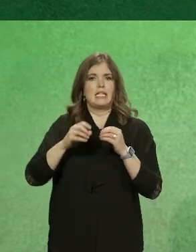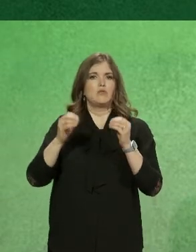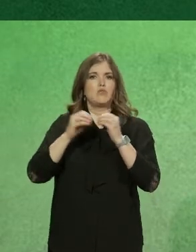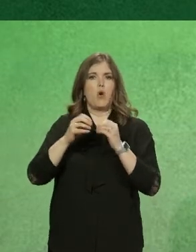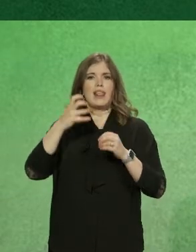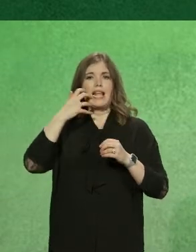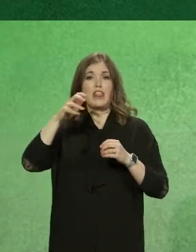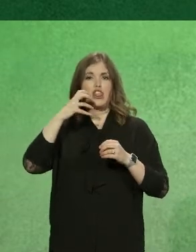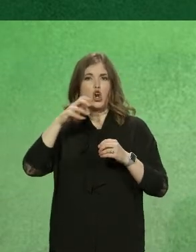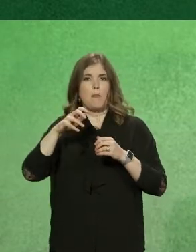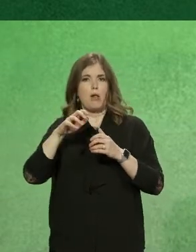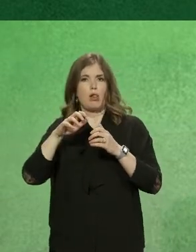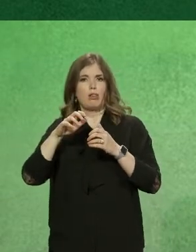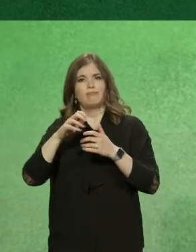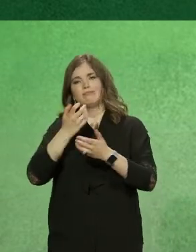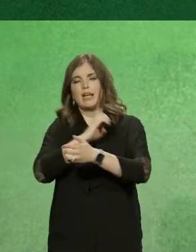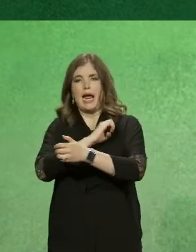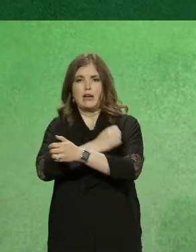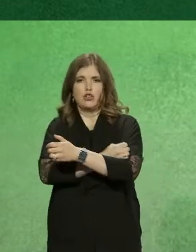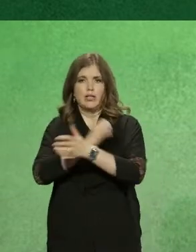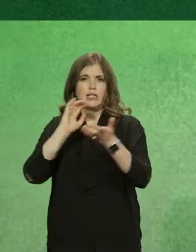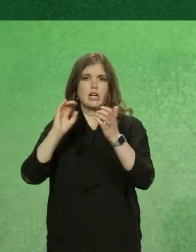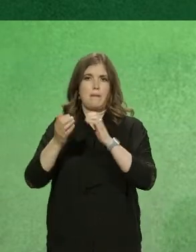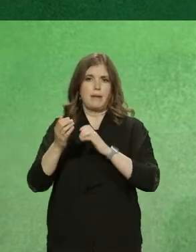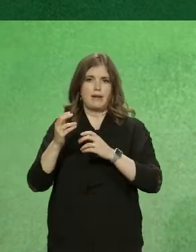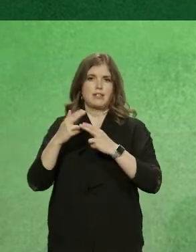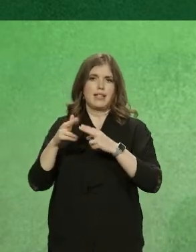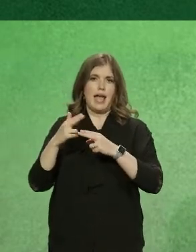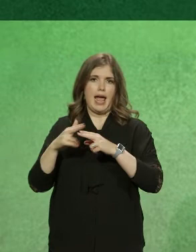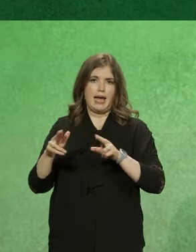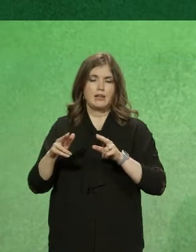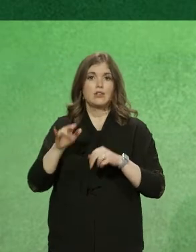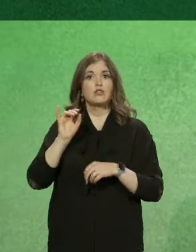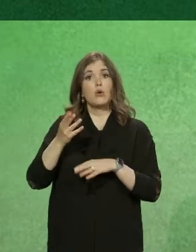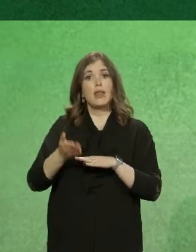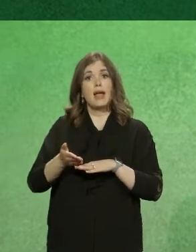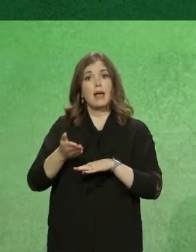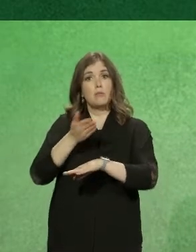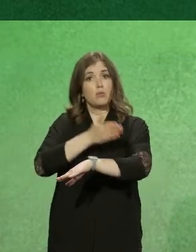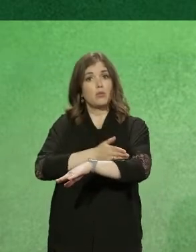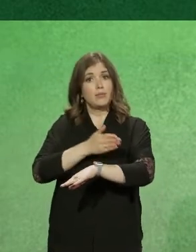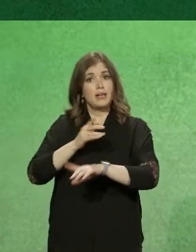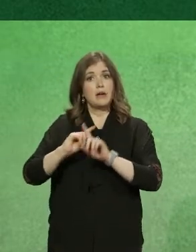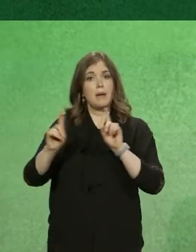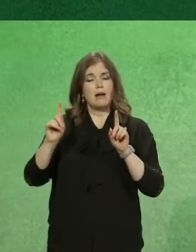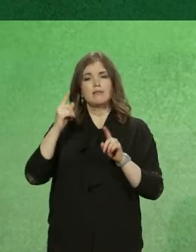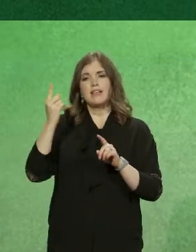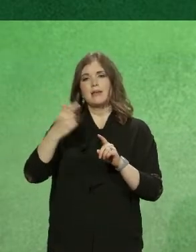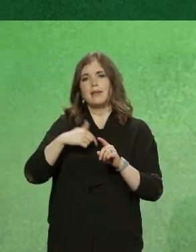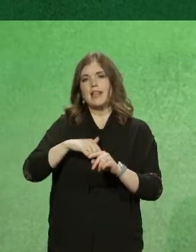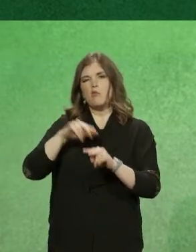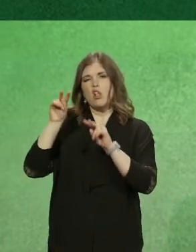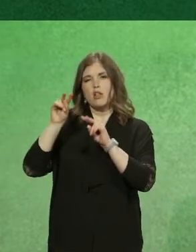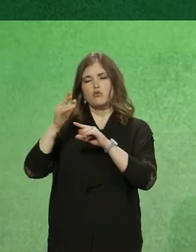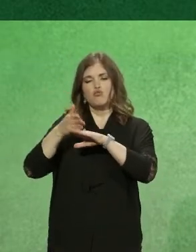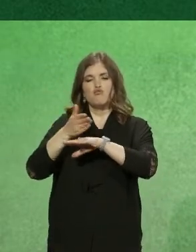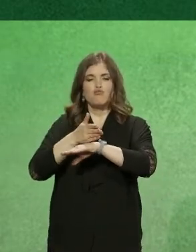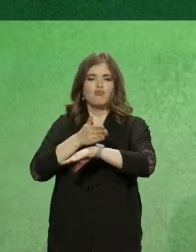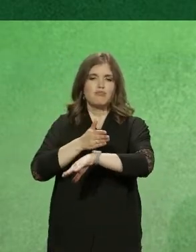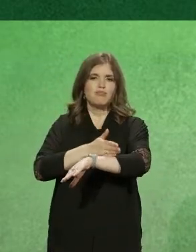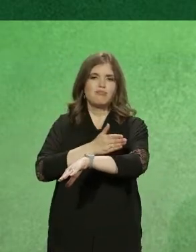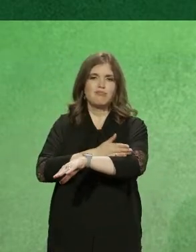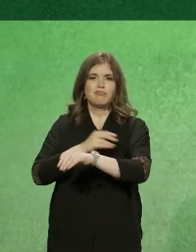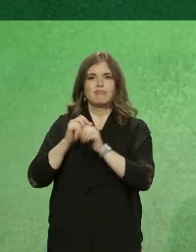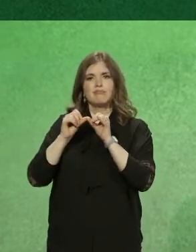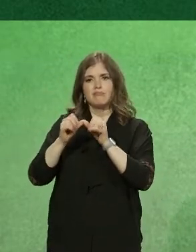energy compared to eggs. So on the improvement, that is something we are looking forward to improving in the